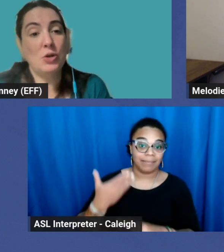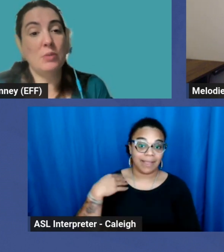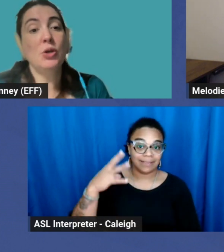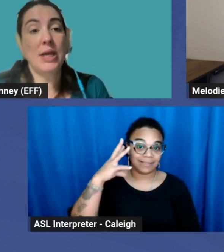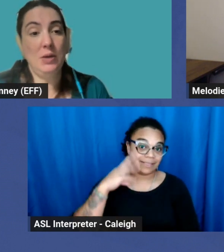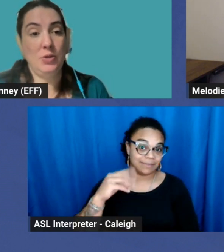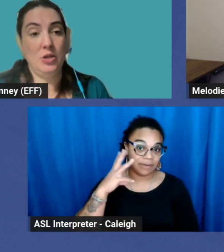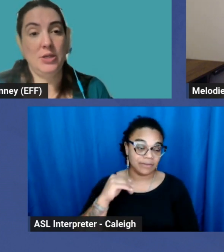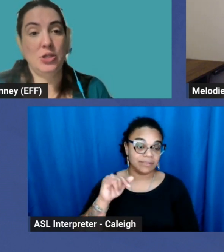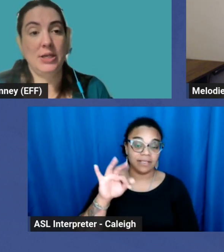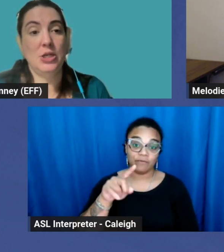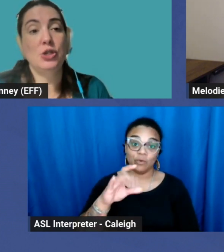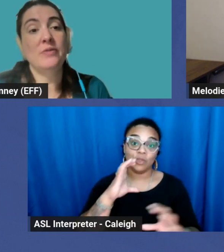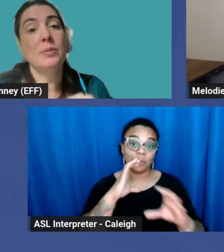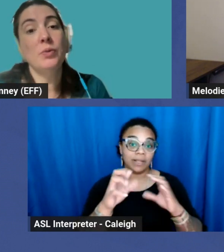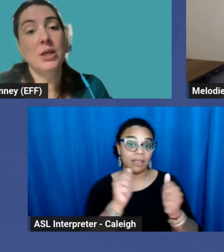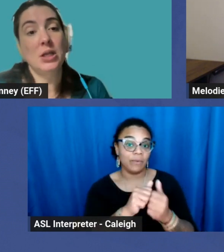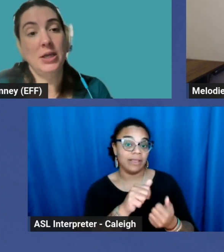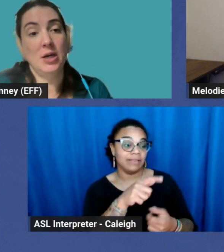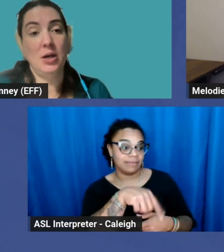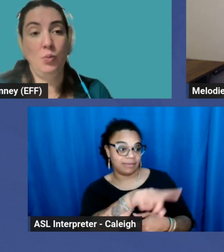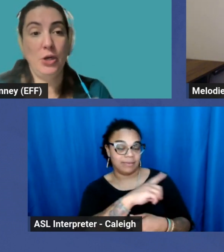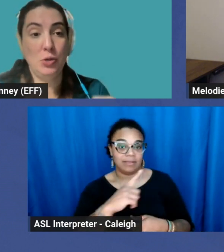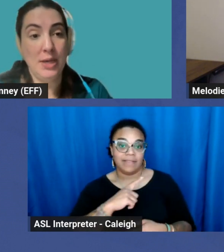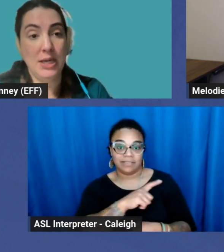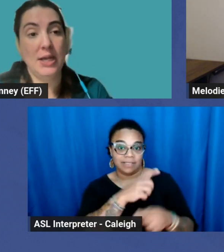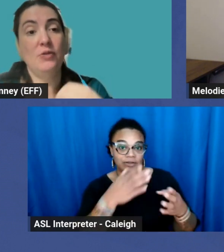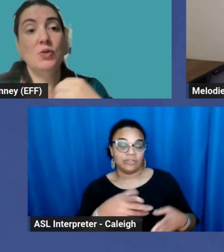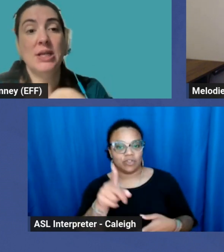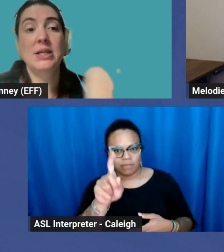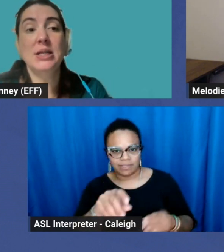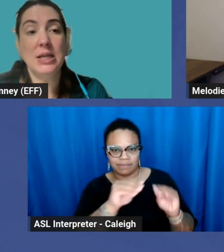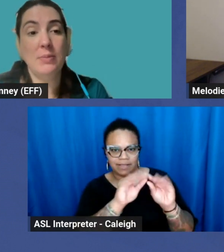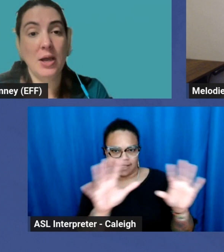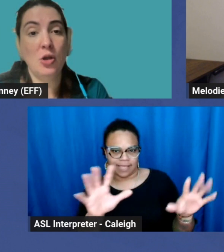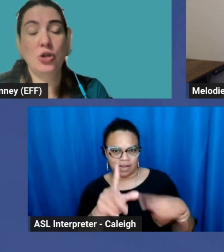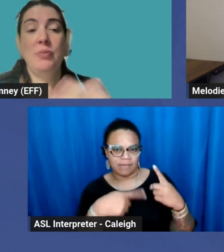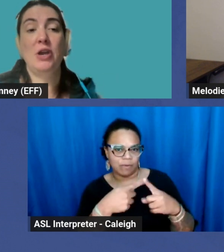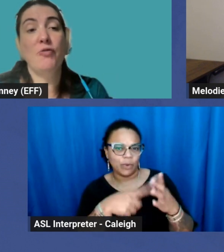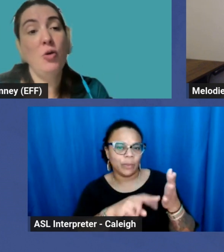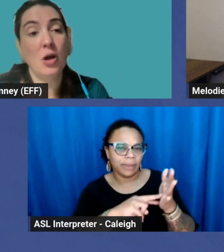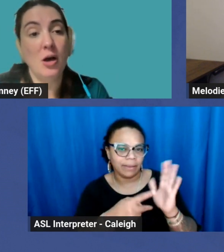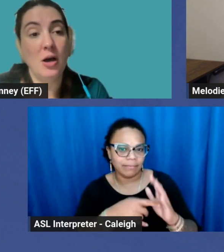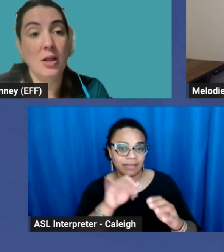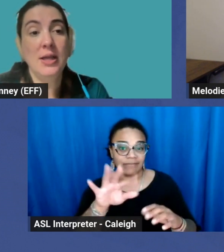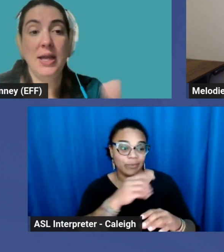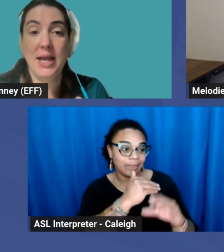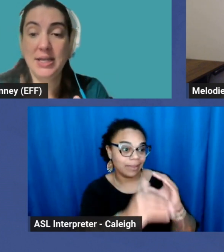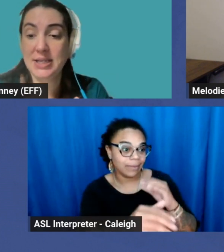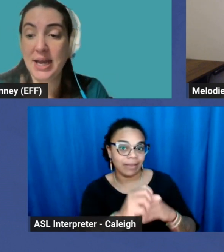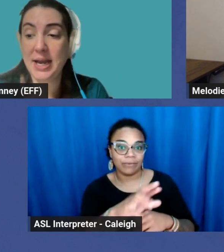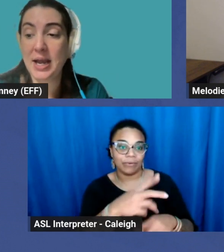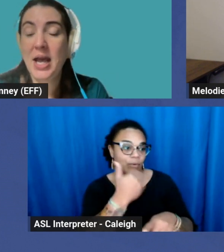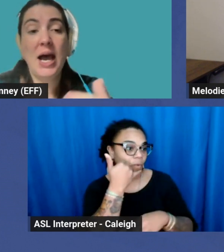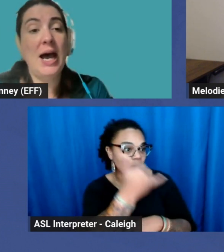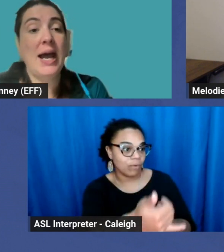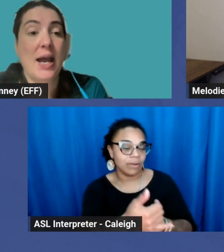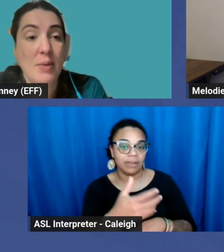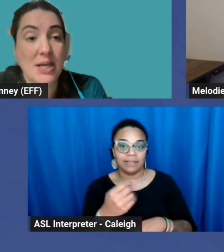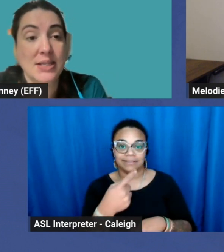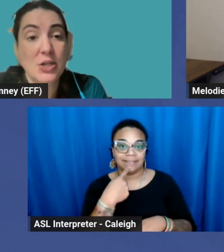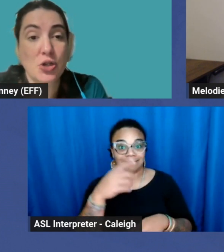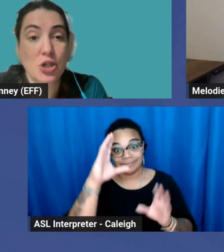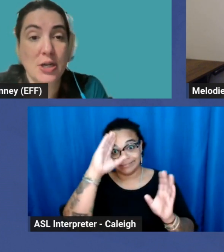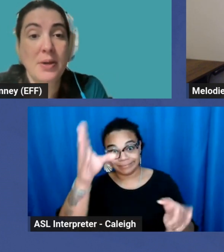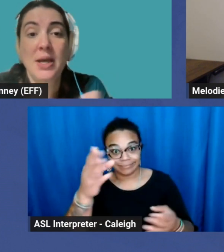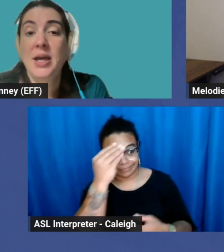when you communicate with your legislators, you have to be really clear on what you mean. If you send an email or you make a phone call and say, hi, I'm